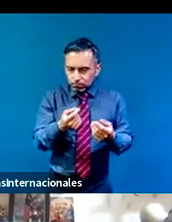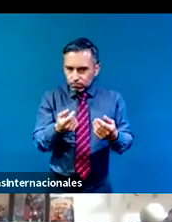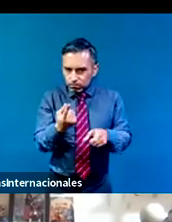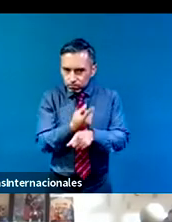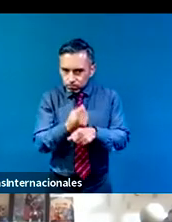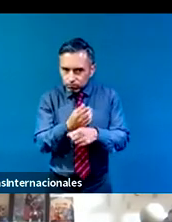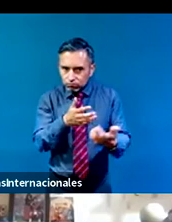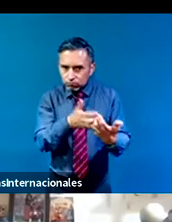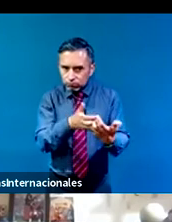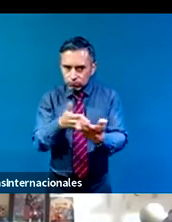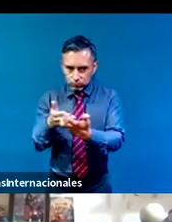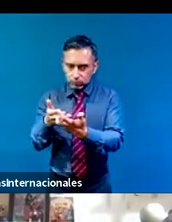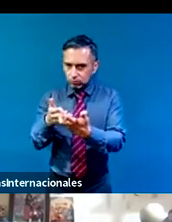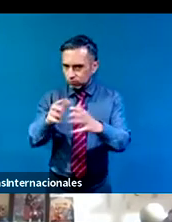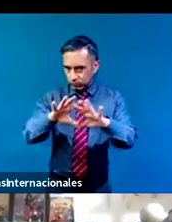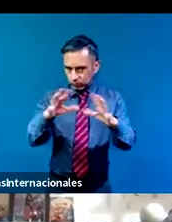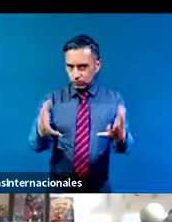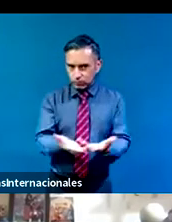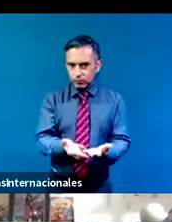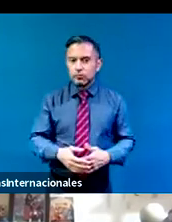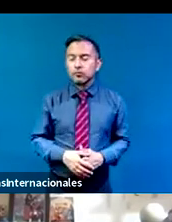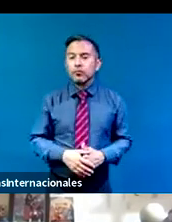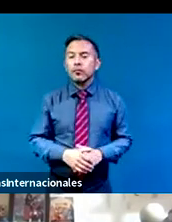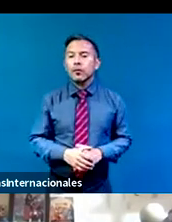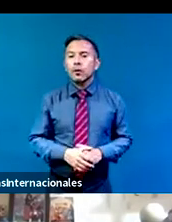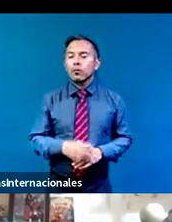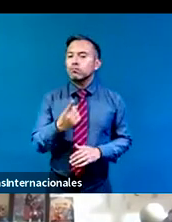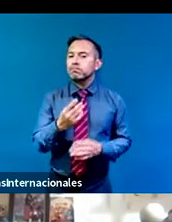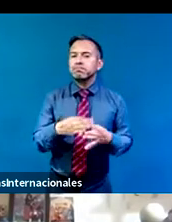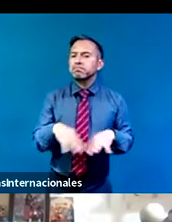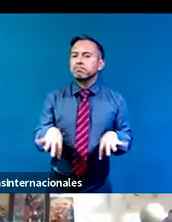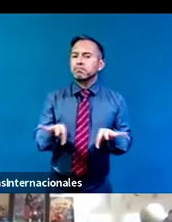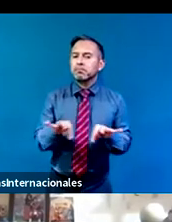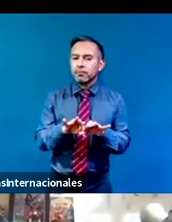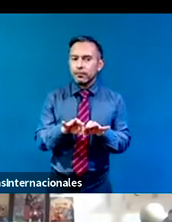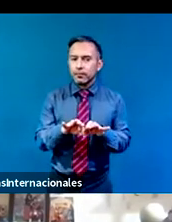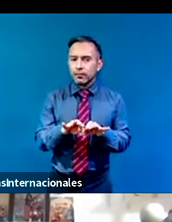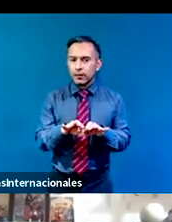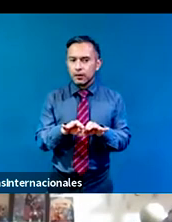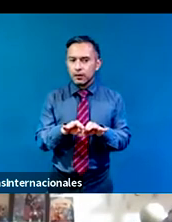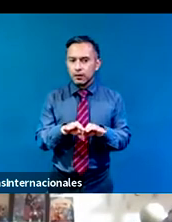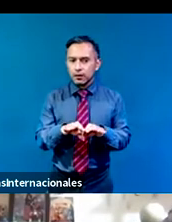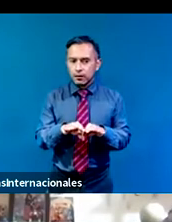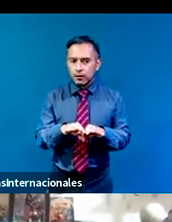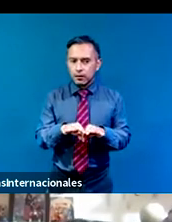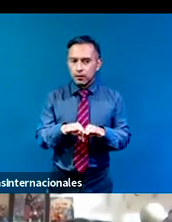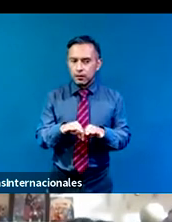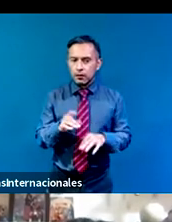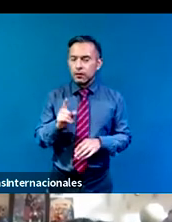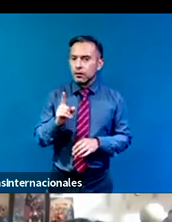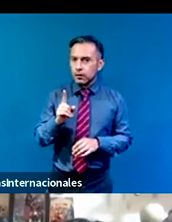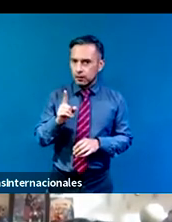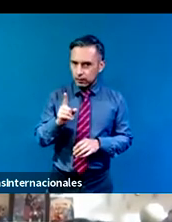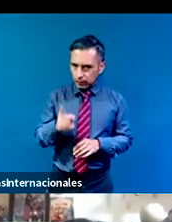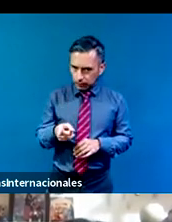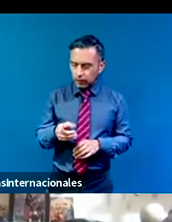important to be very intentional as we have this as a focus in almost every